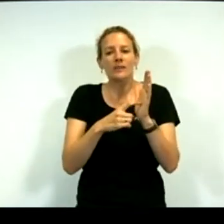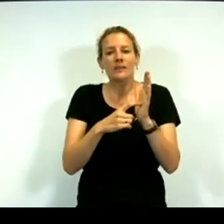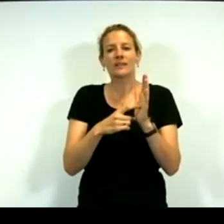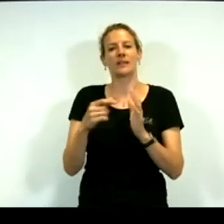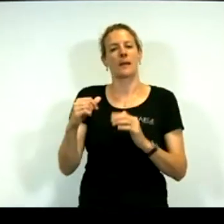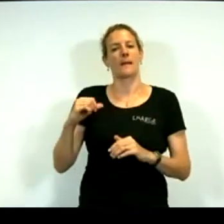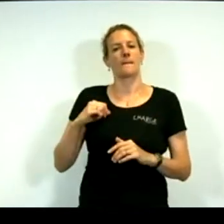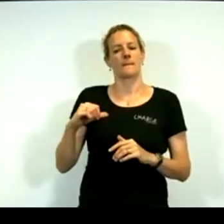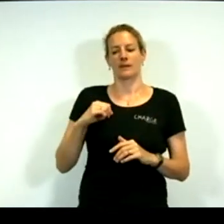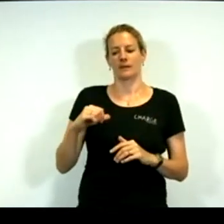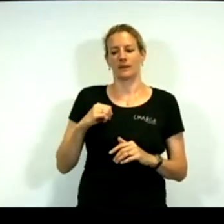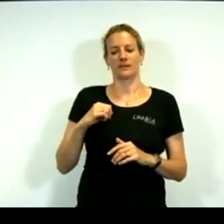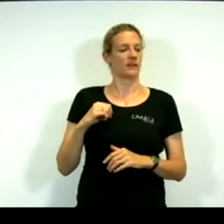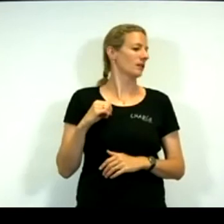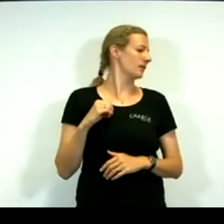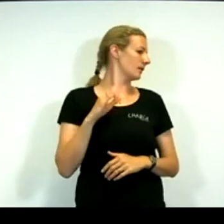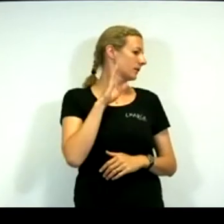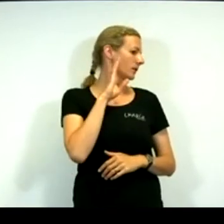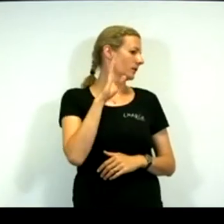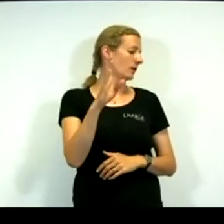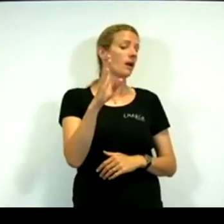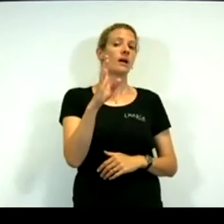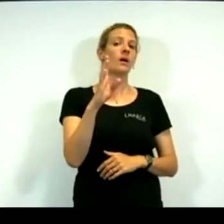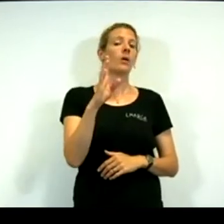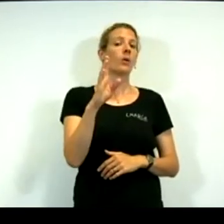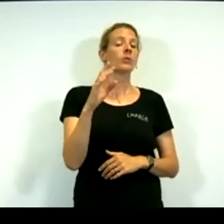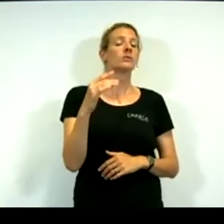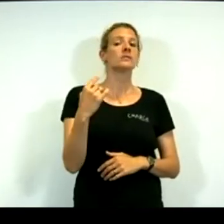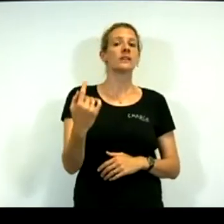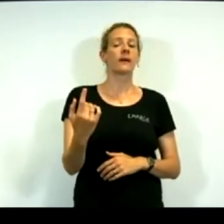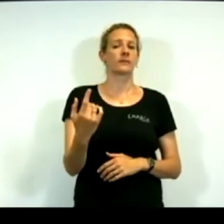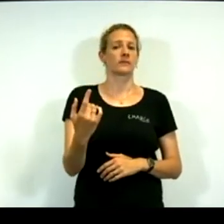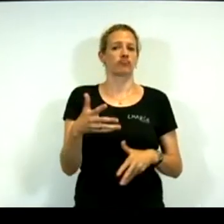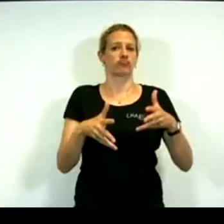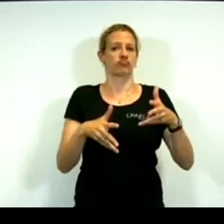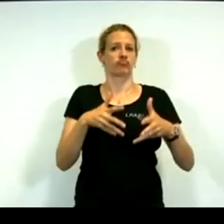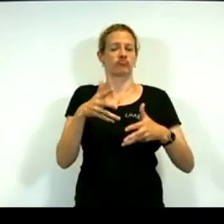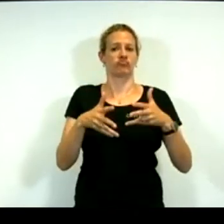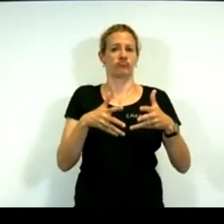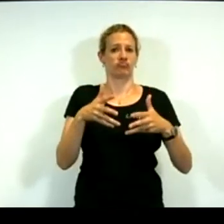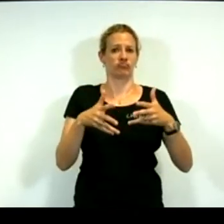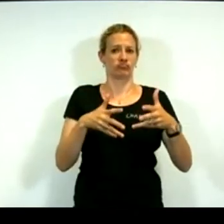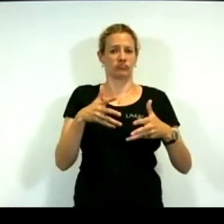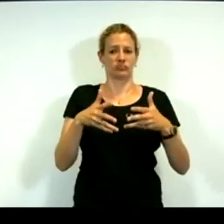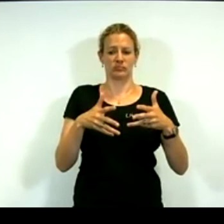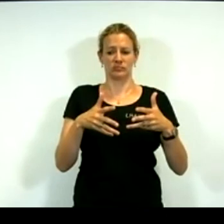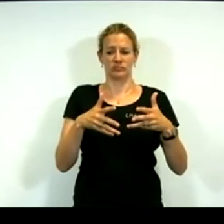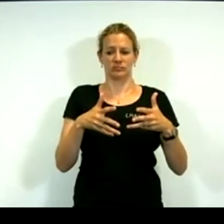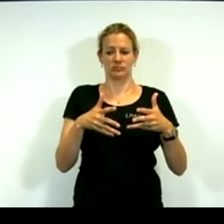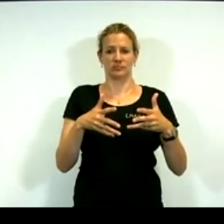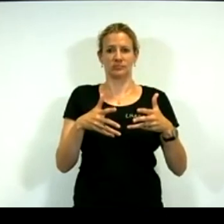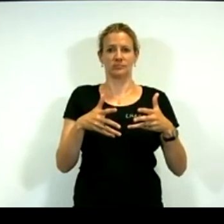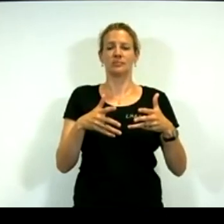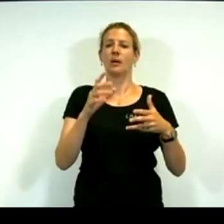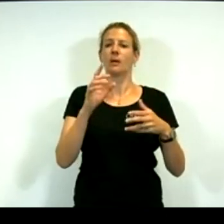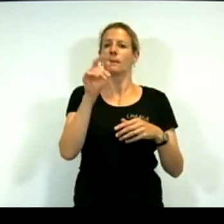user. She looked right to the child, to the side of the person signing, but she could understand what